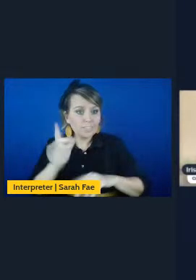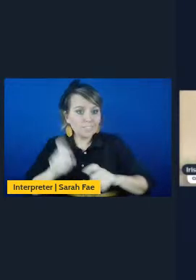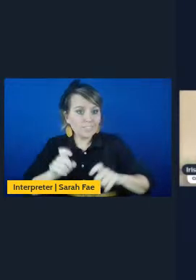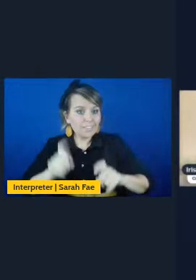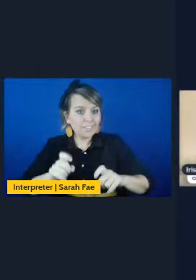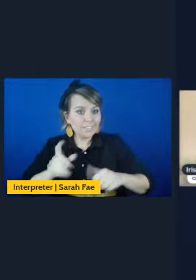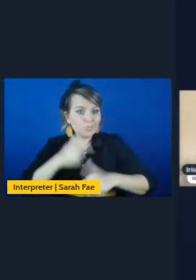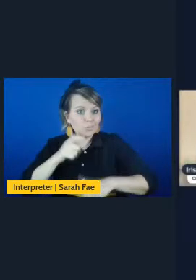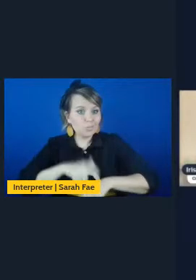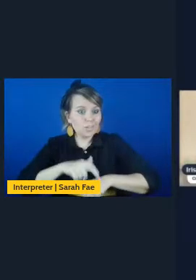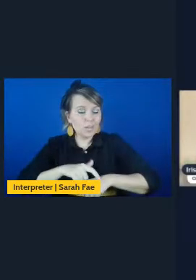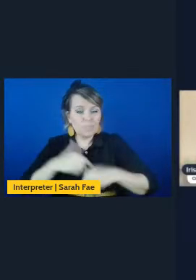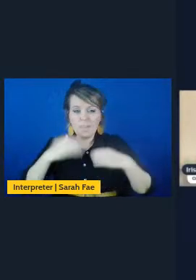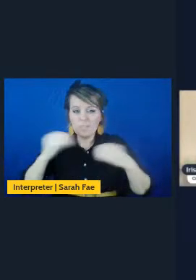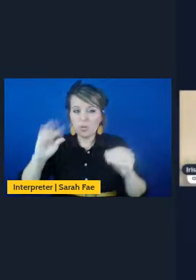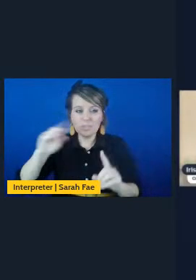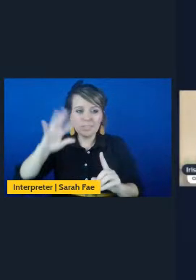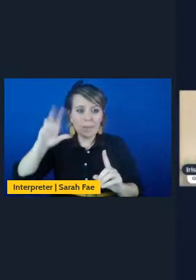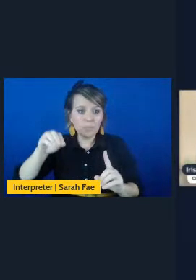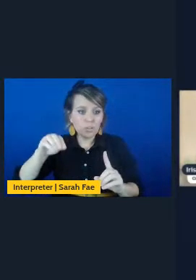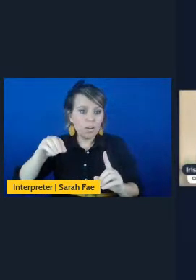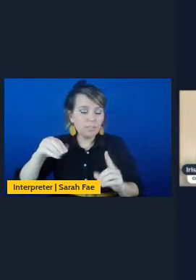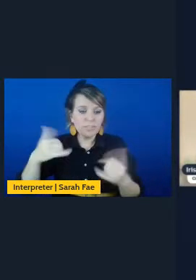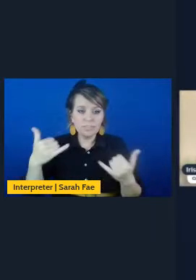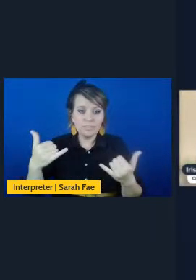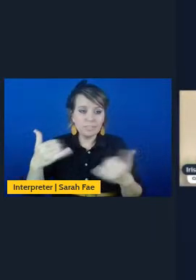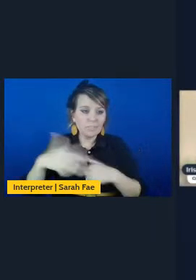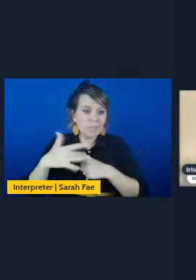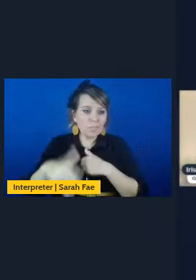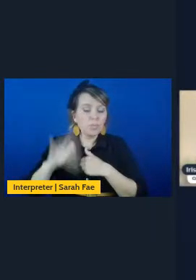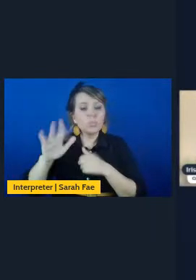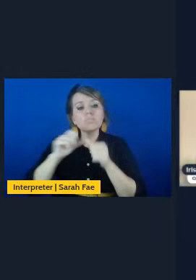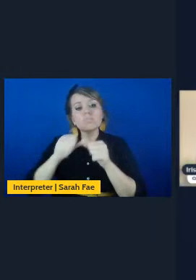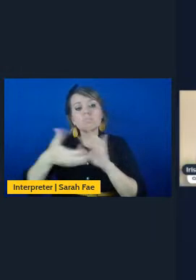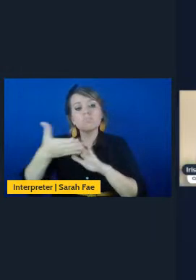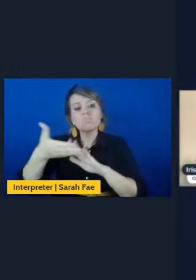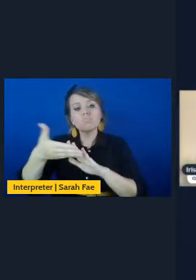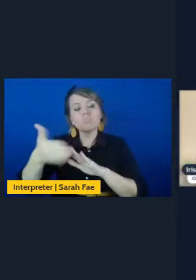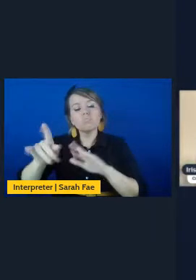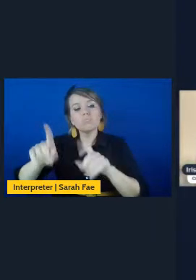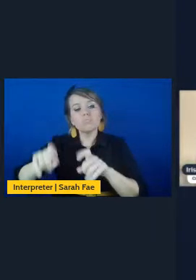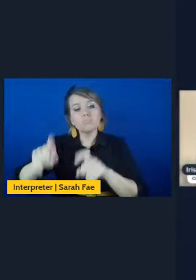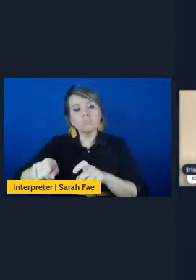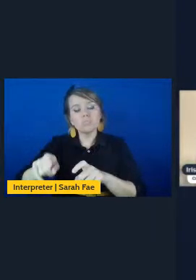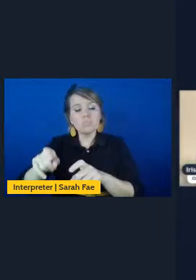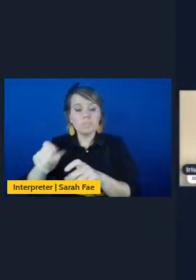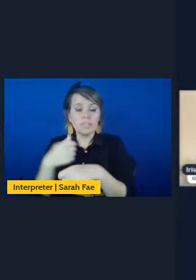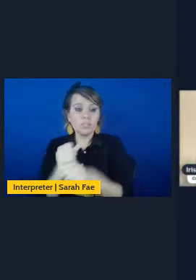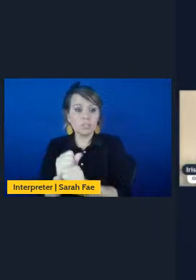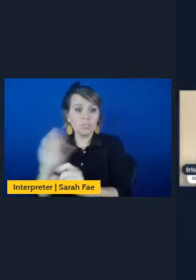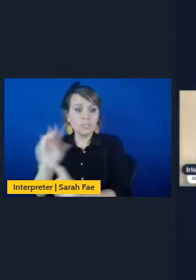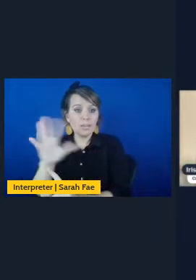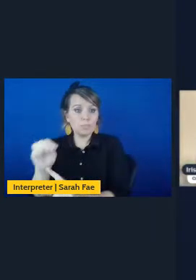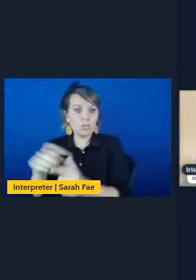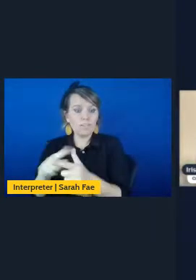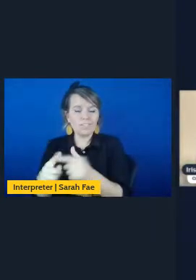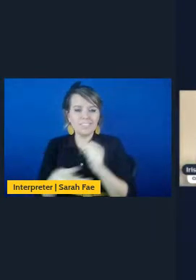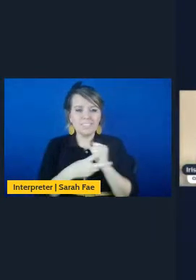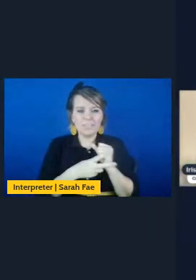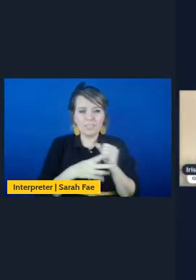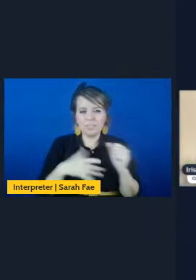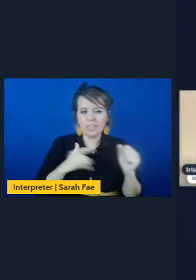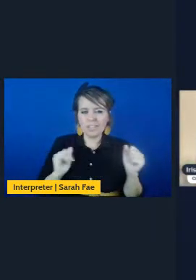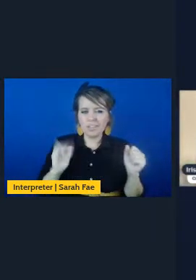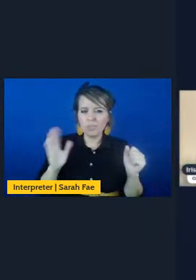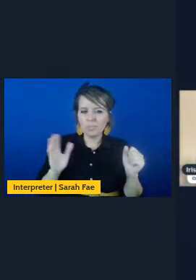is no snapshot available. So it's going to continue running the test, generate this snapshot, and save it in the code. Philip is going to talk more